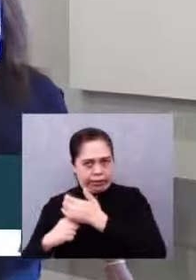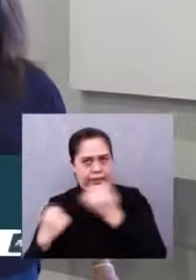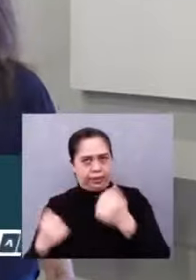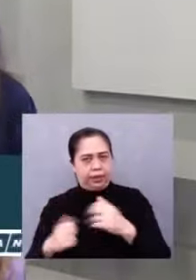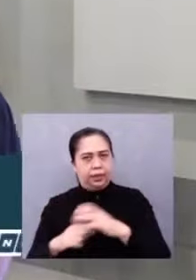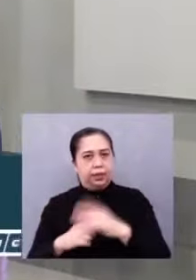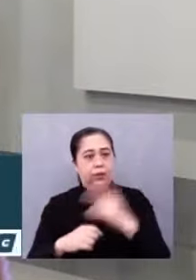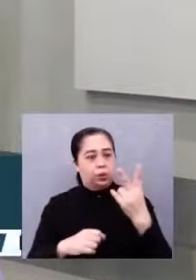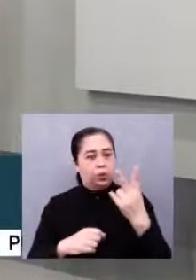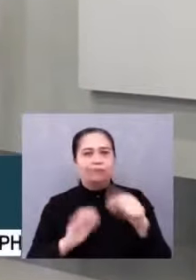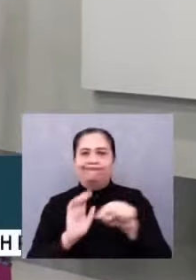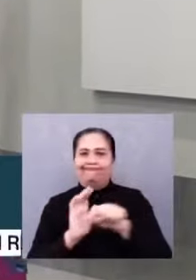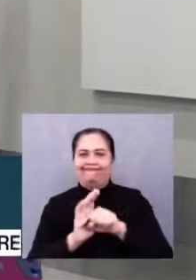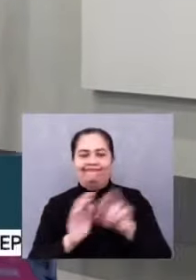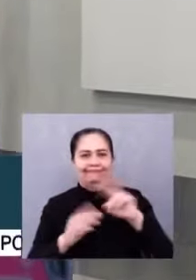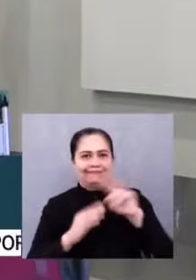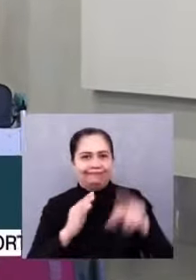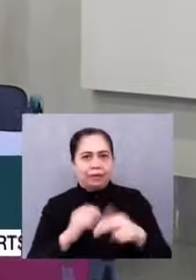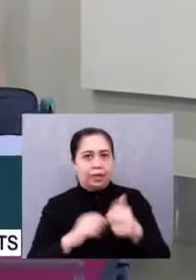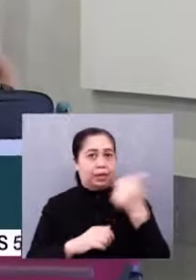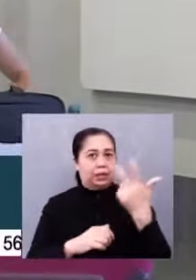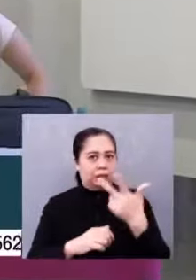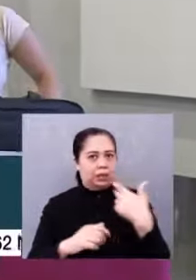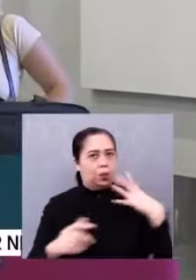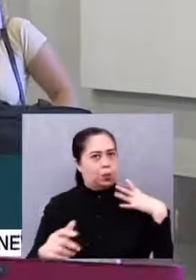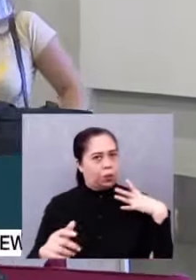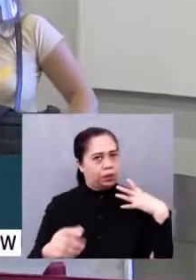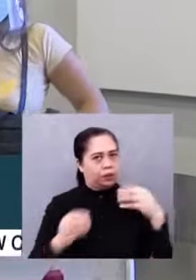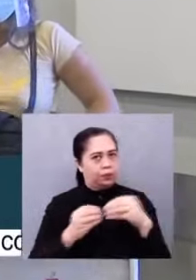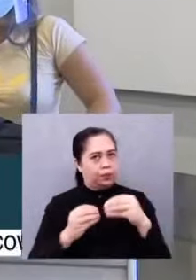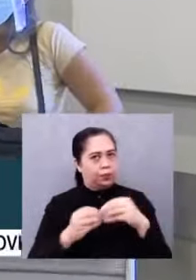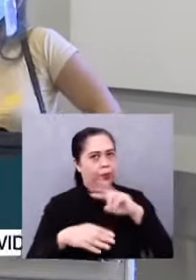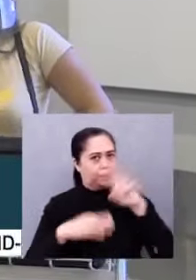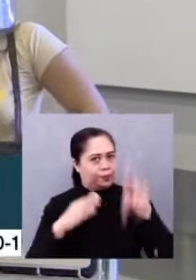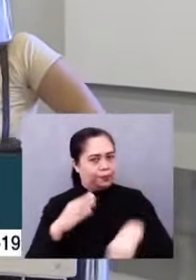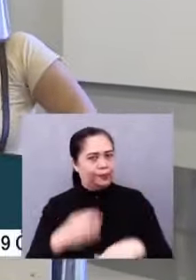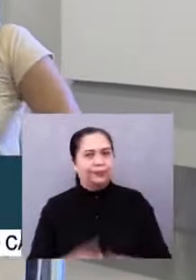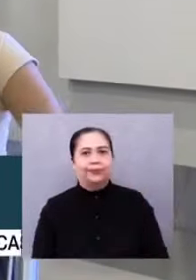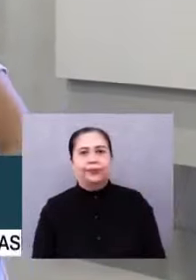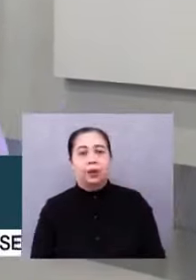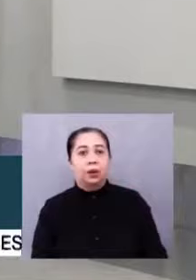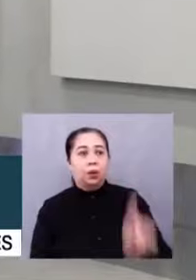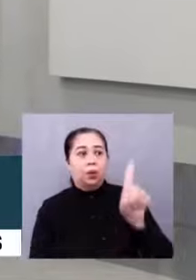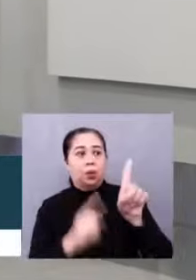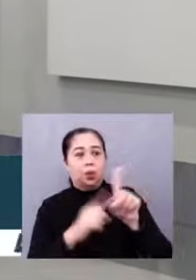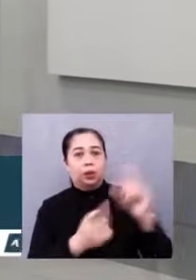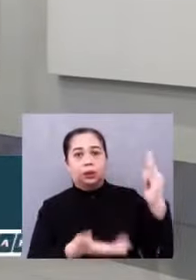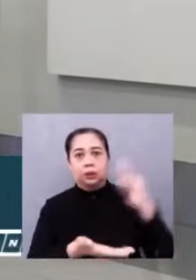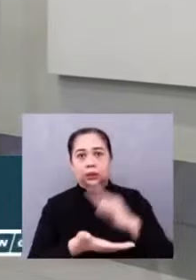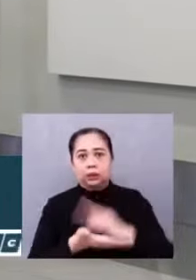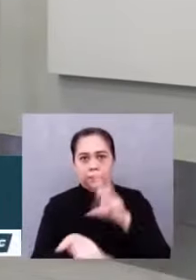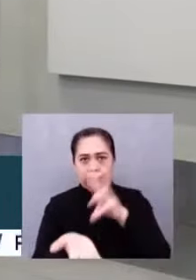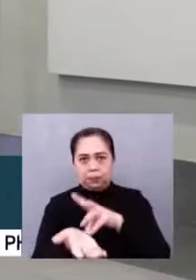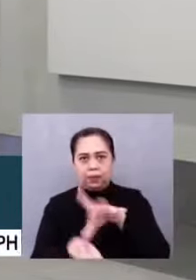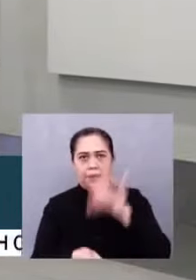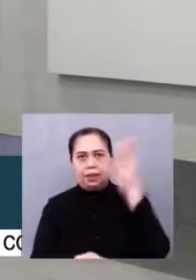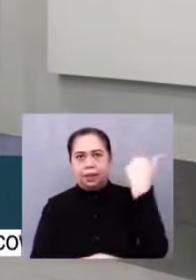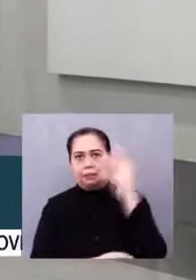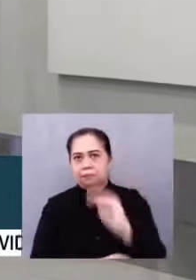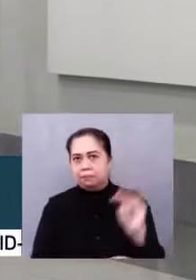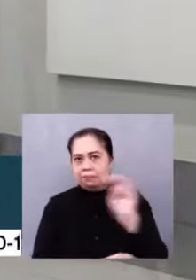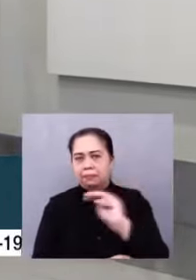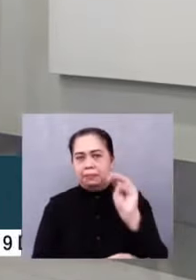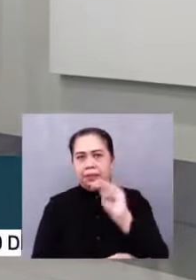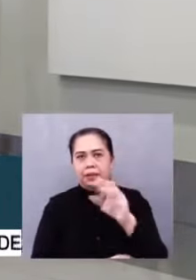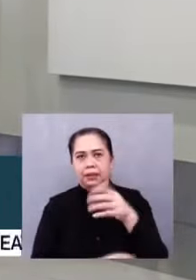tested negative, while the others are awaiting their test results. One of the travelers was located last Monday, leaving just